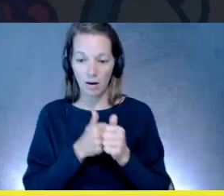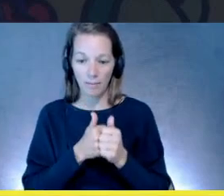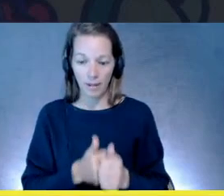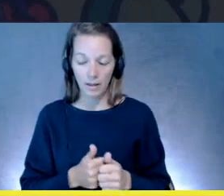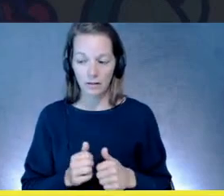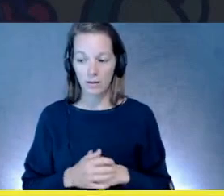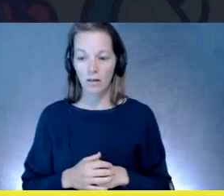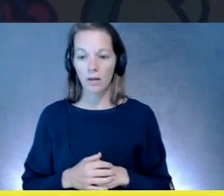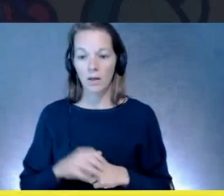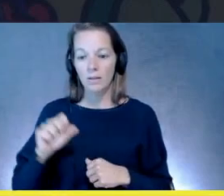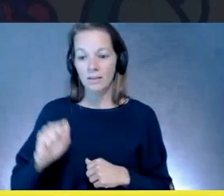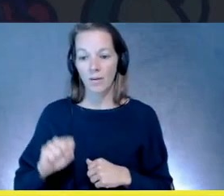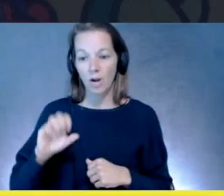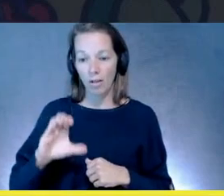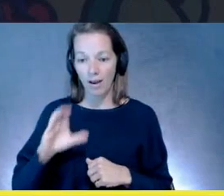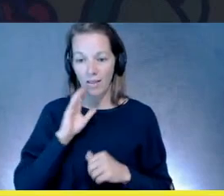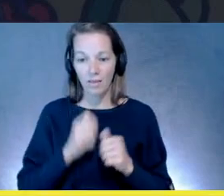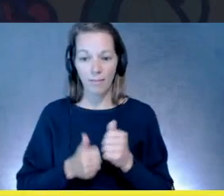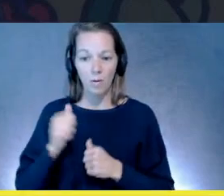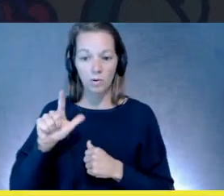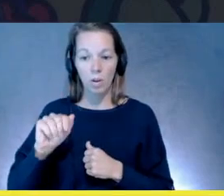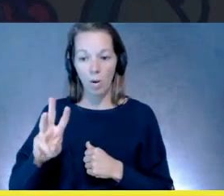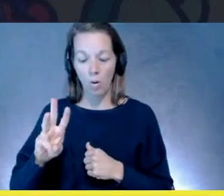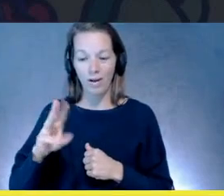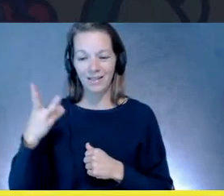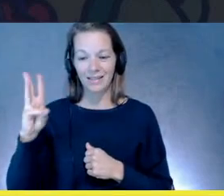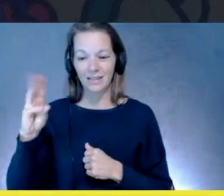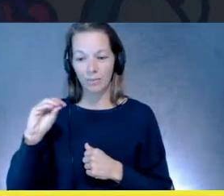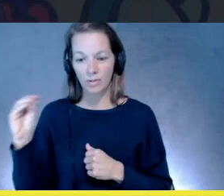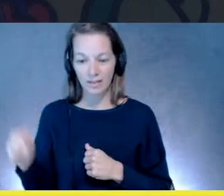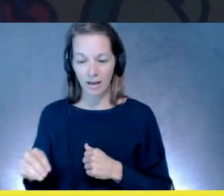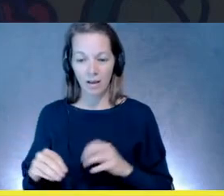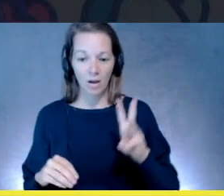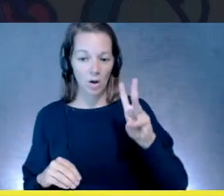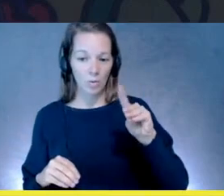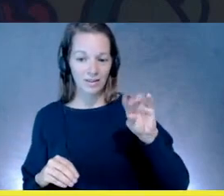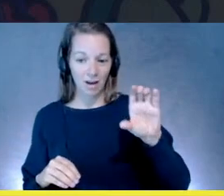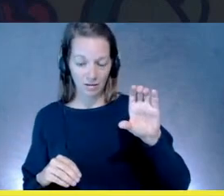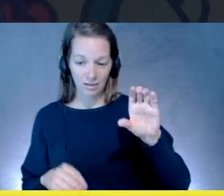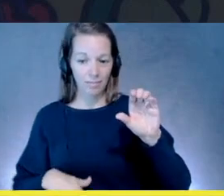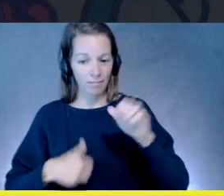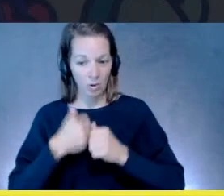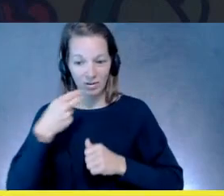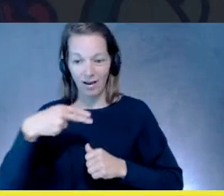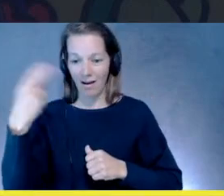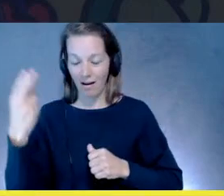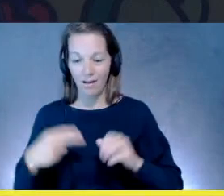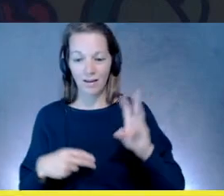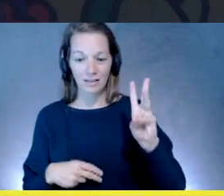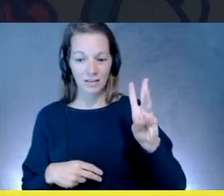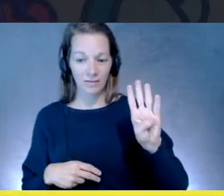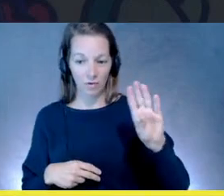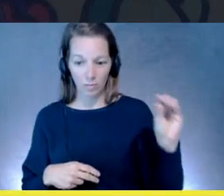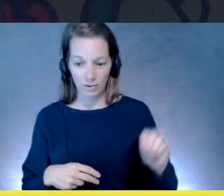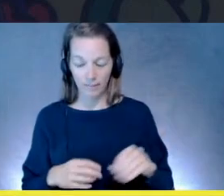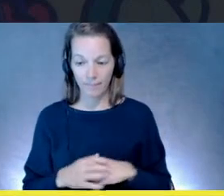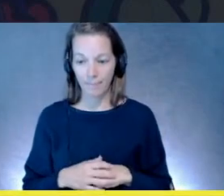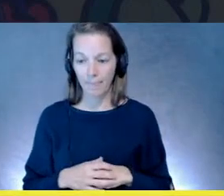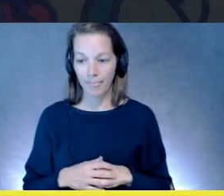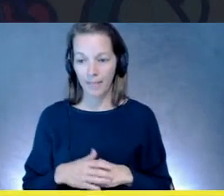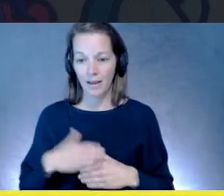South Carolina having the lowest prevalence at 16%, and Wisconsin having the highest prevalence of non-compliance. Next slide,